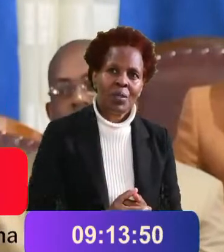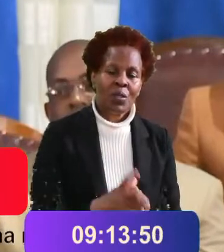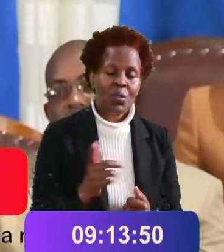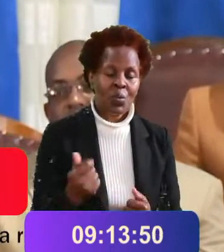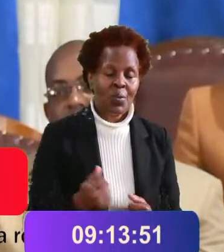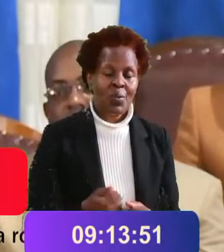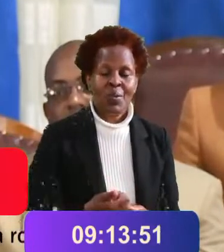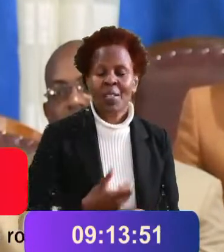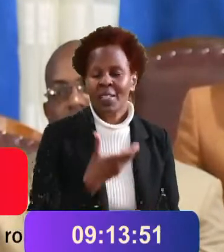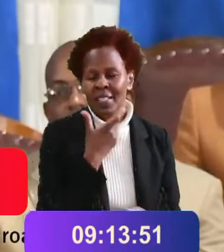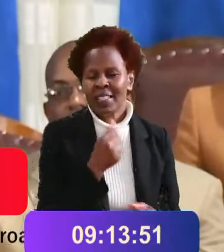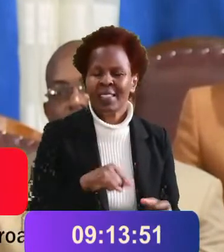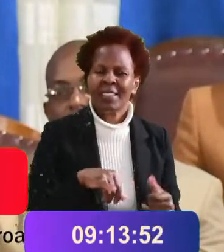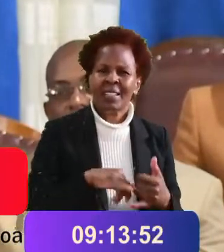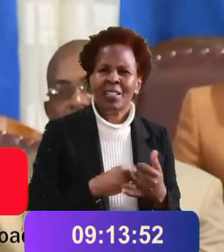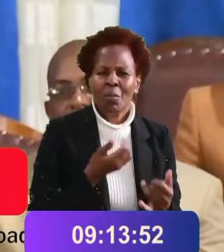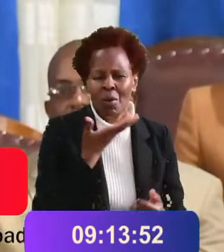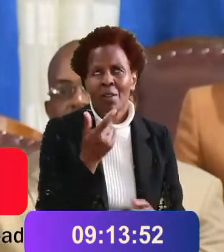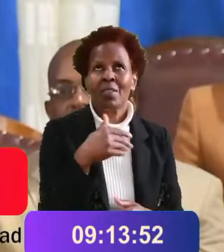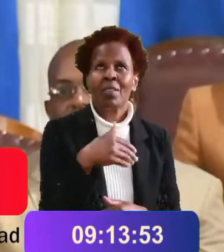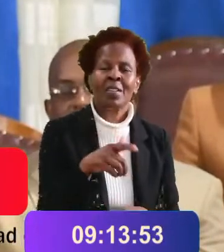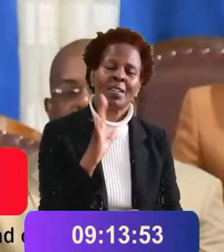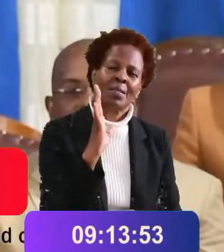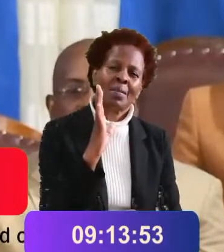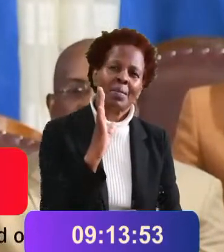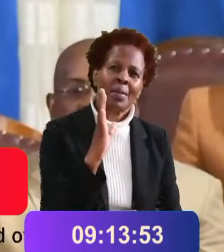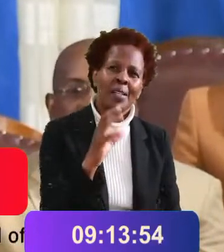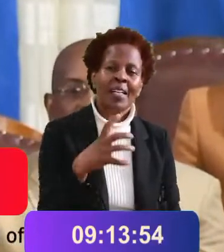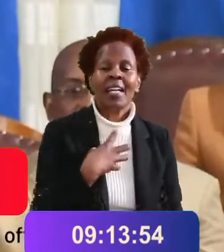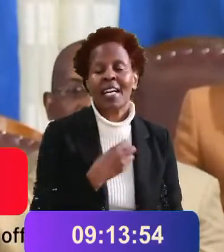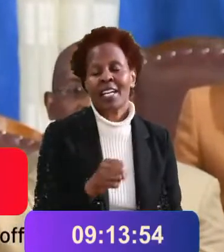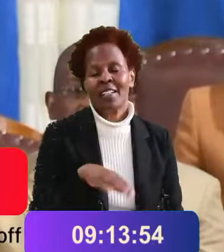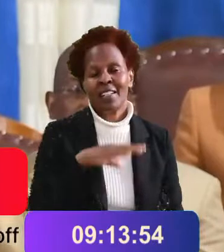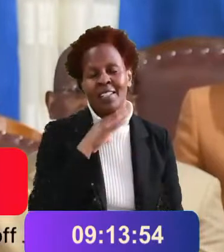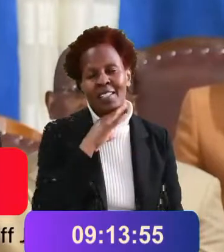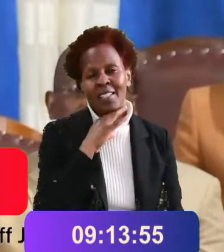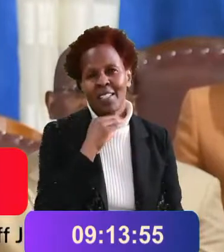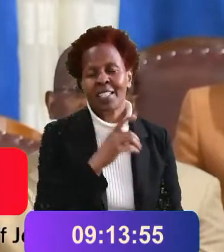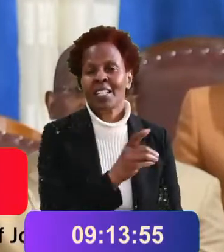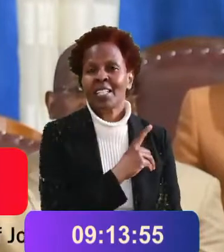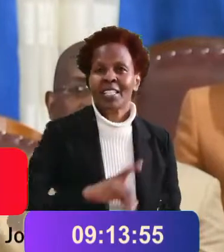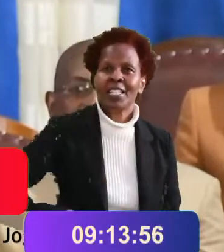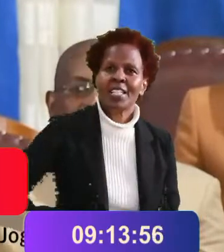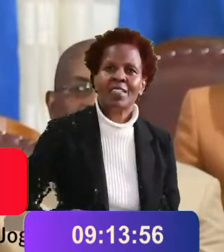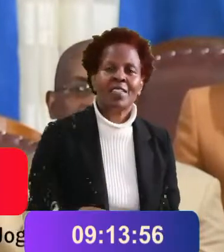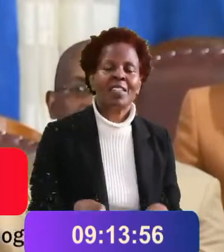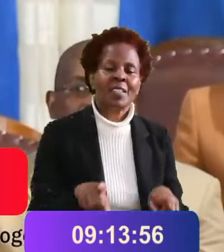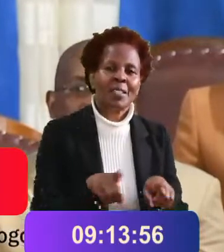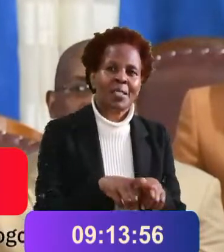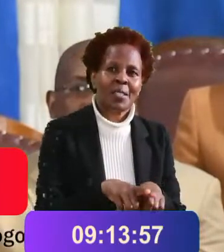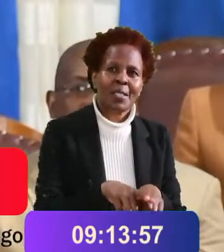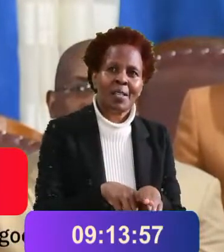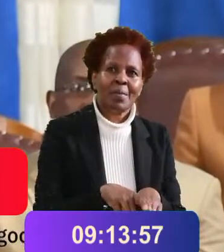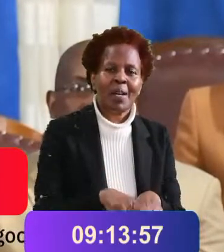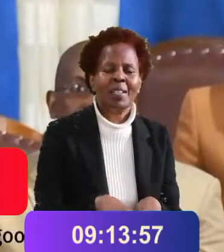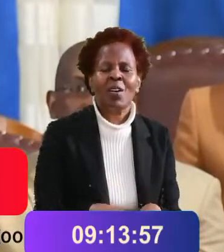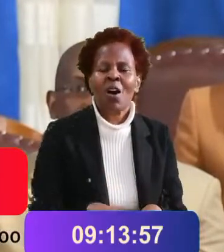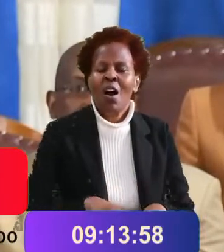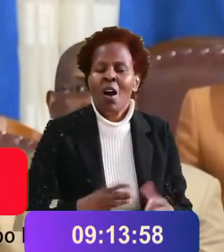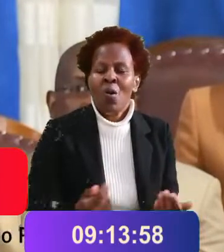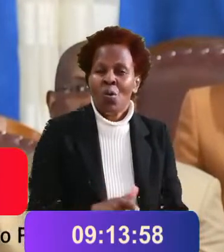husband, curse God and die. Now David protests and asks, for how long will